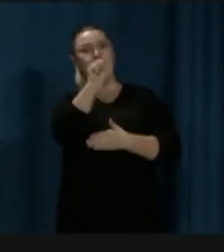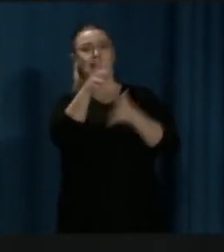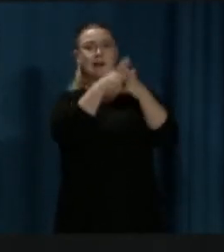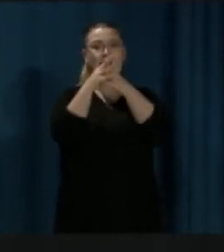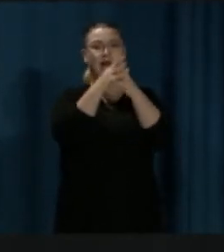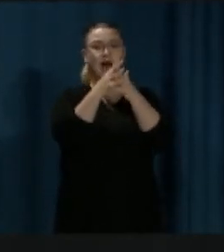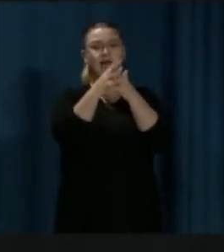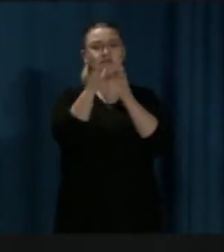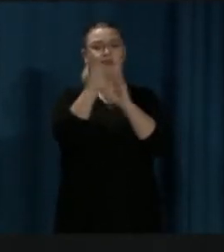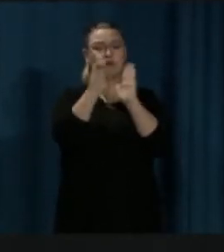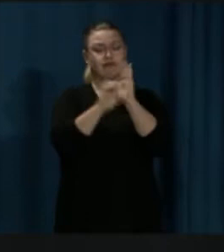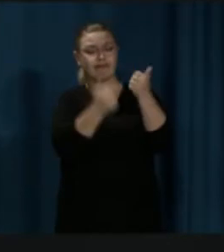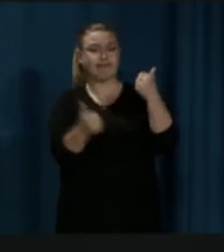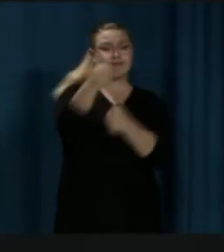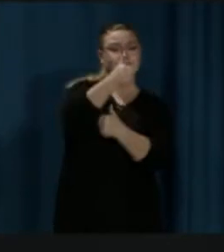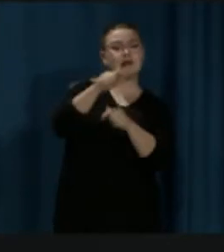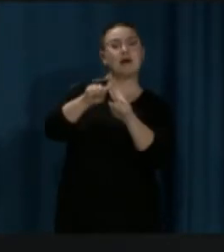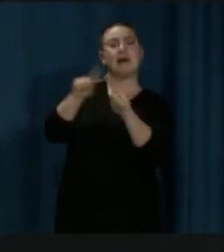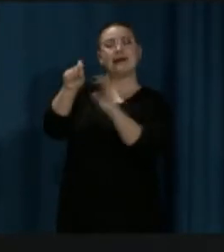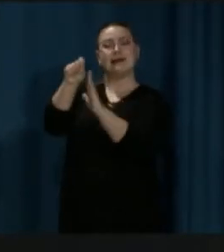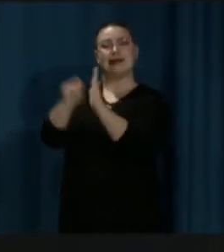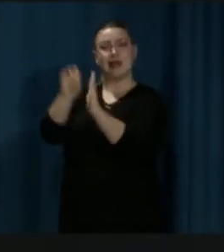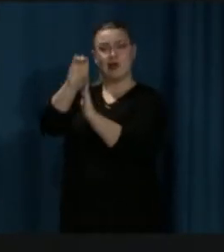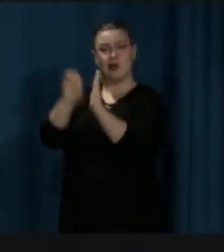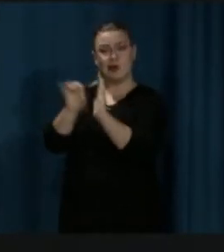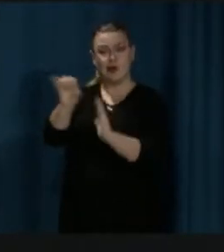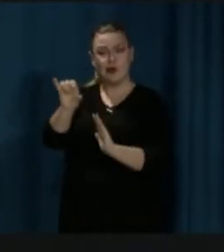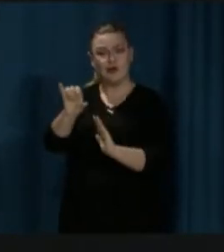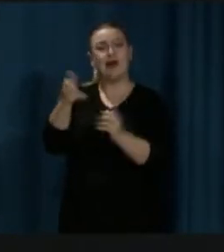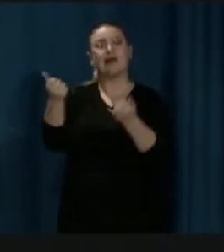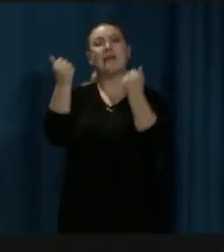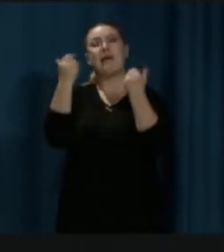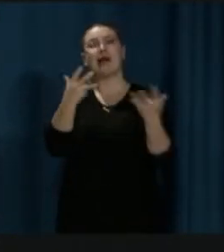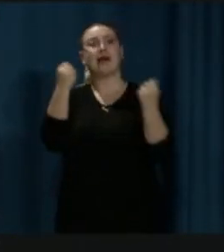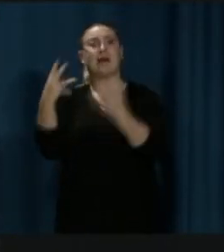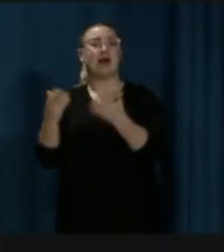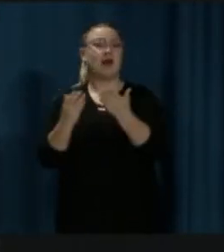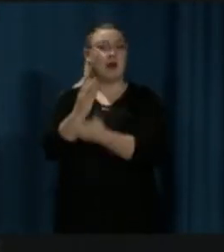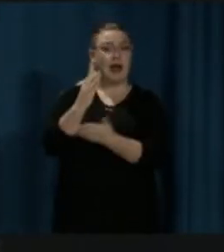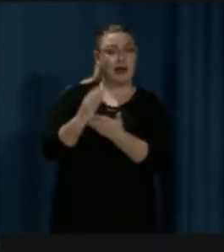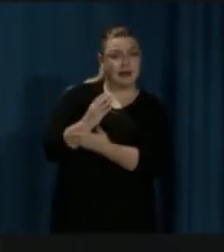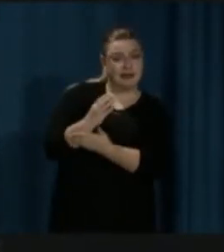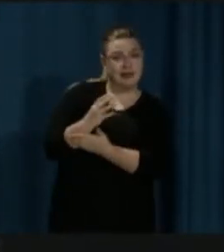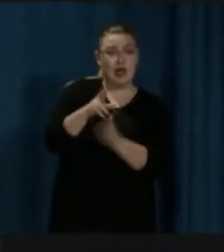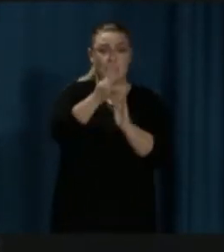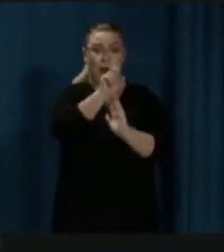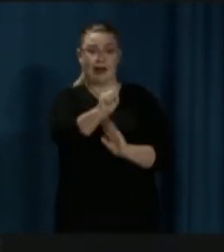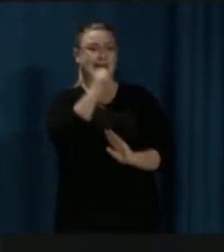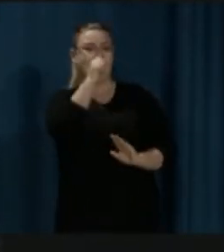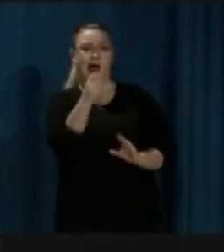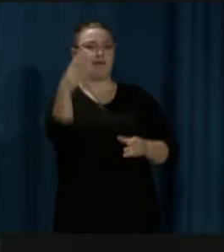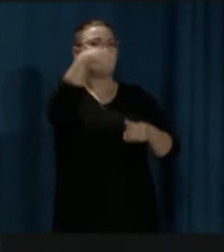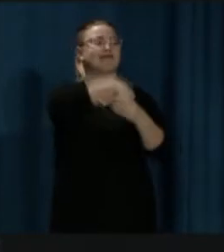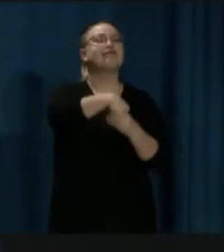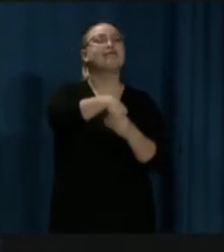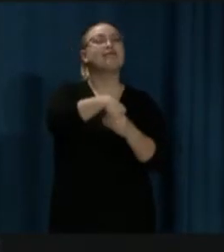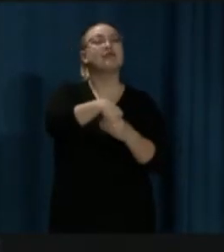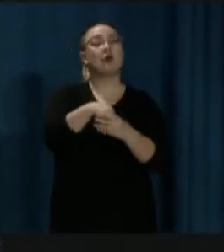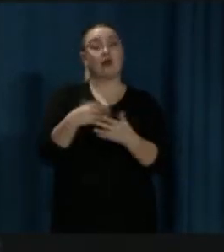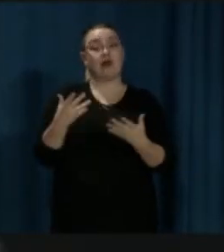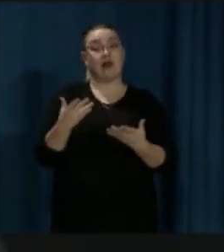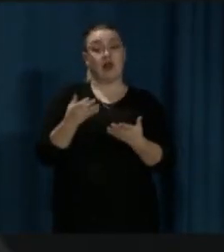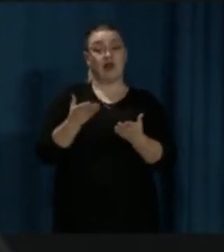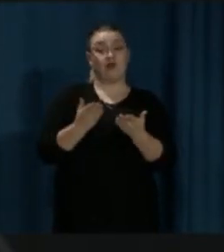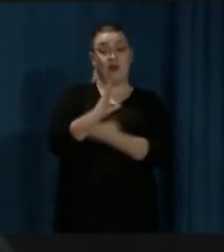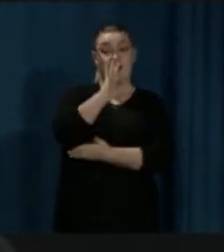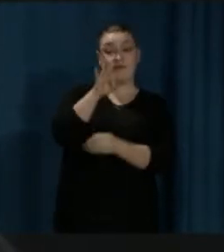constitution, which lays out a lot of different rights or additional rights that the U.S. Constitution doesn't provide. And actually the right to vote